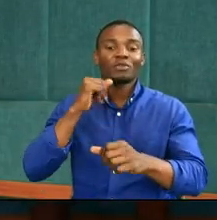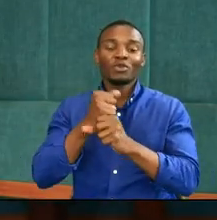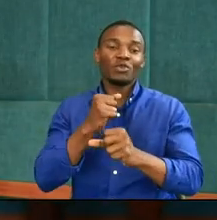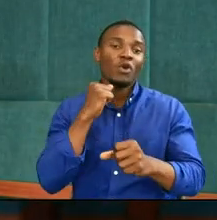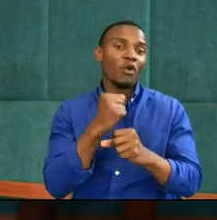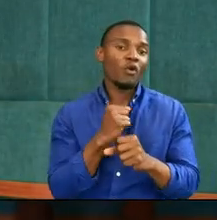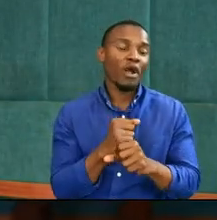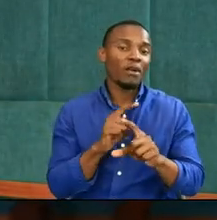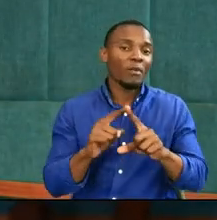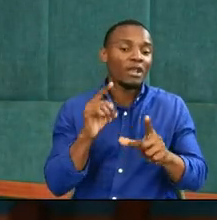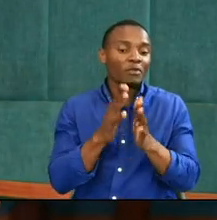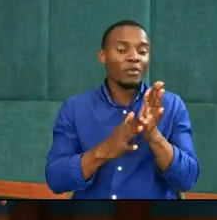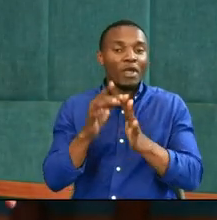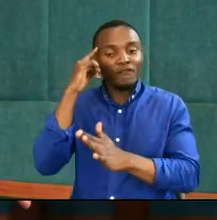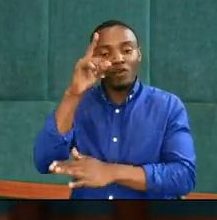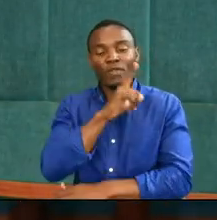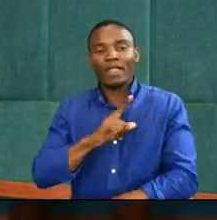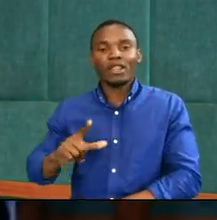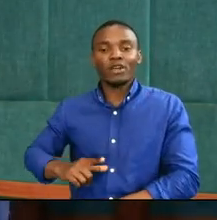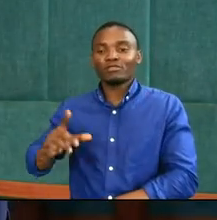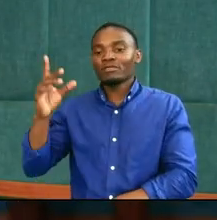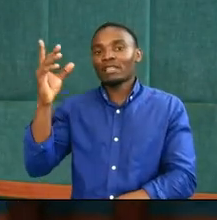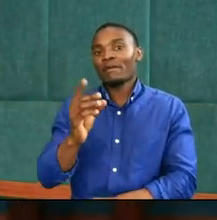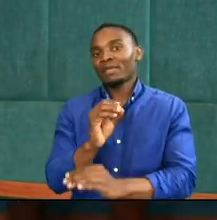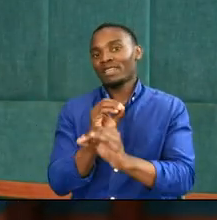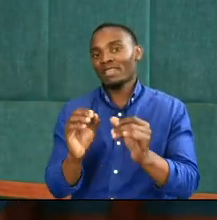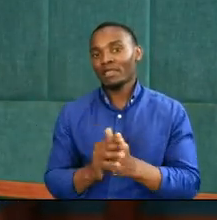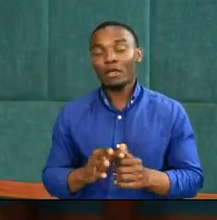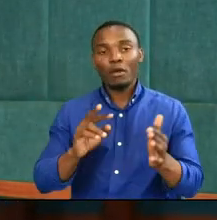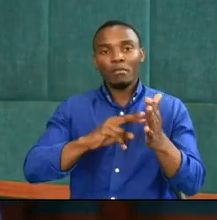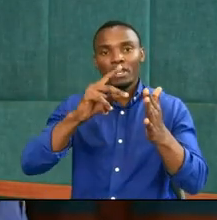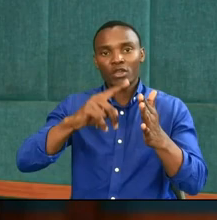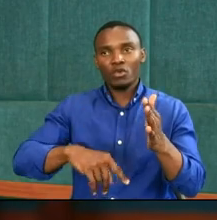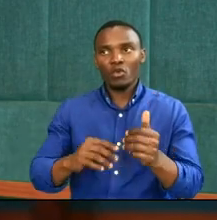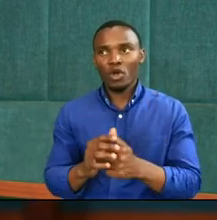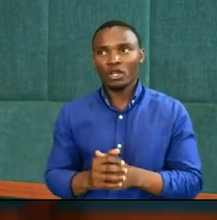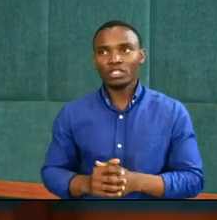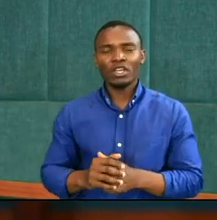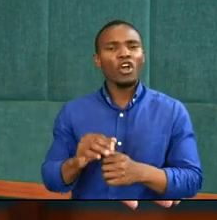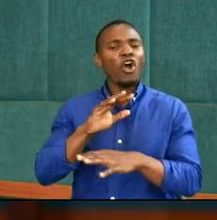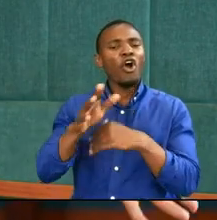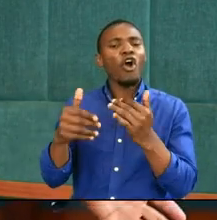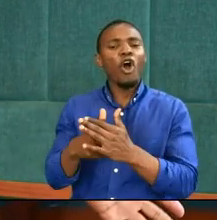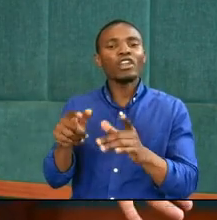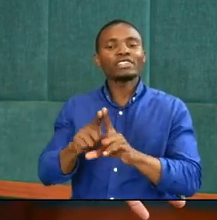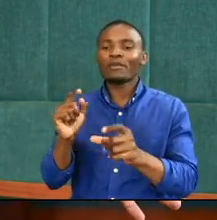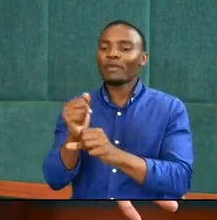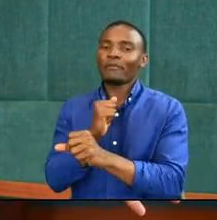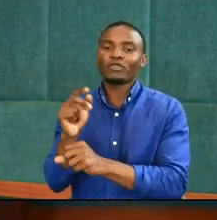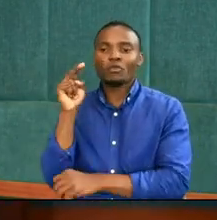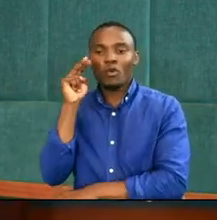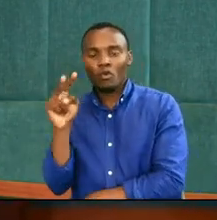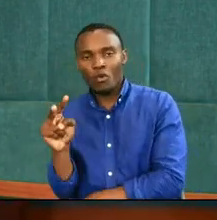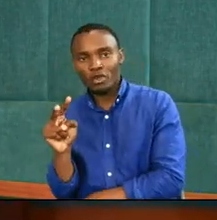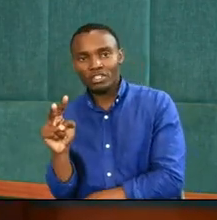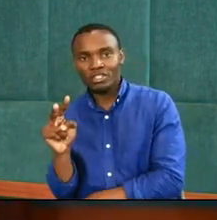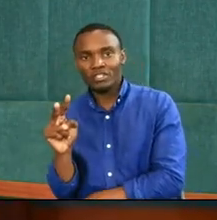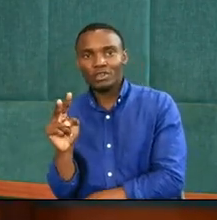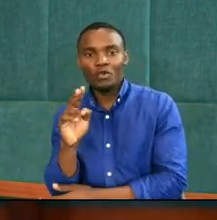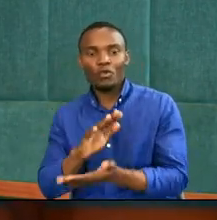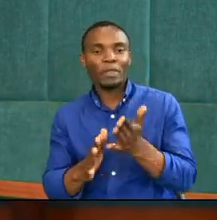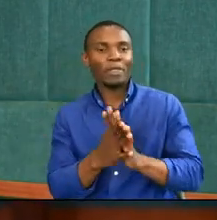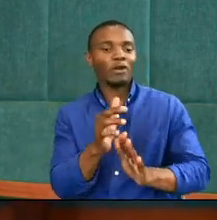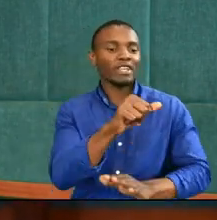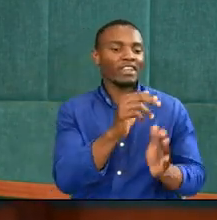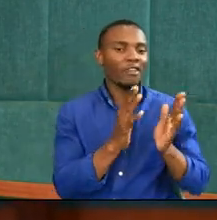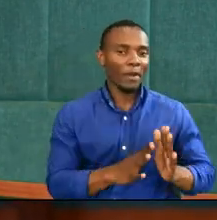still not ready for the Lord to come. And by the way, and everybody can't be watching and nobody working.